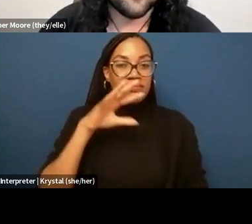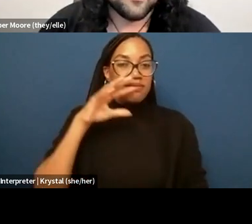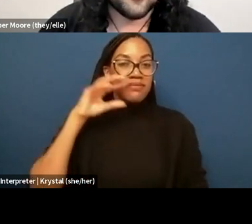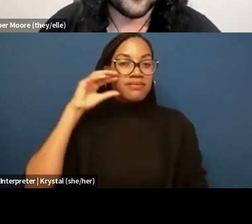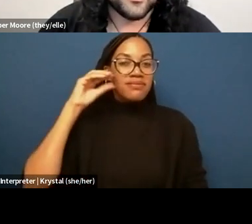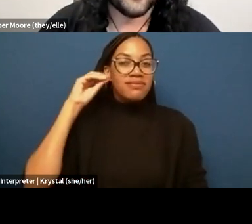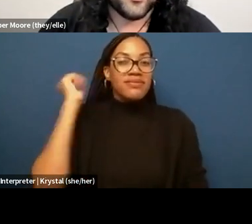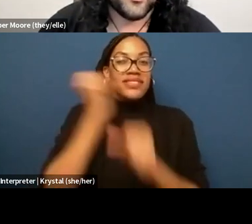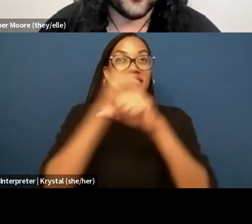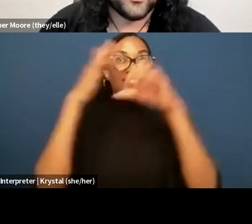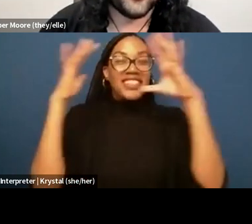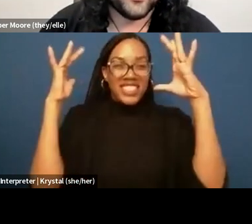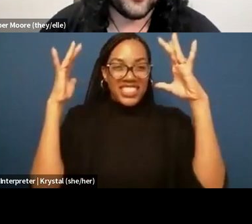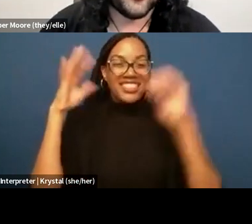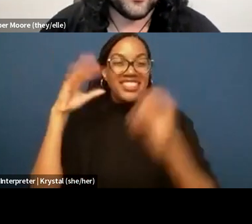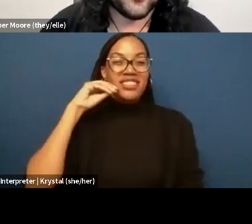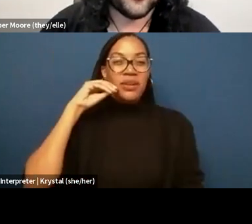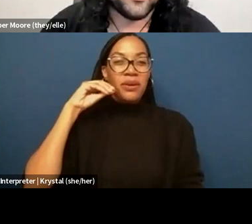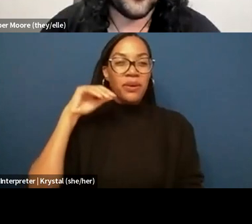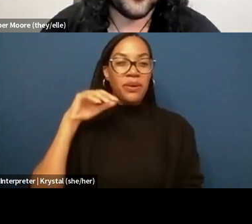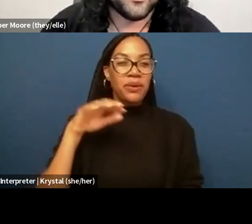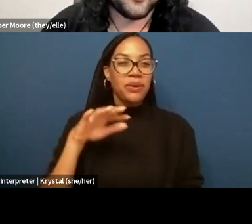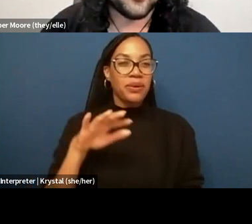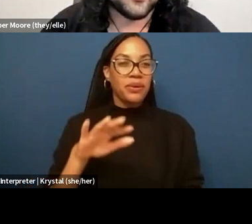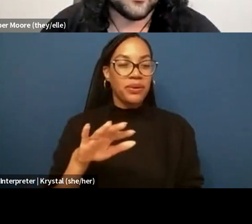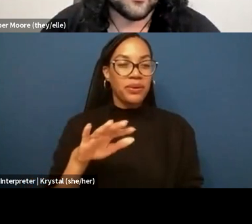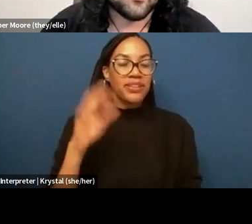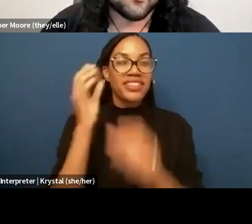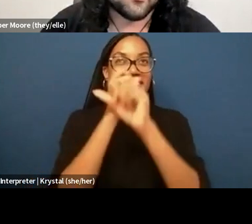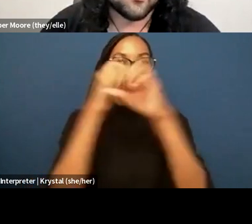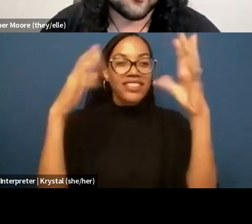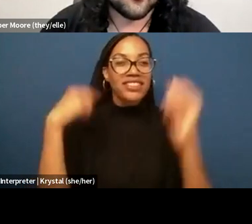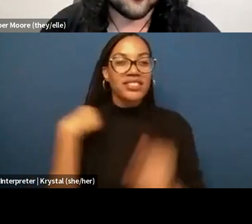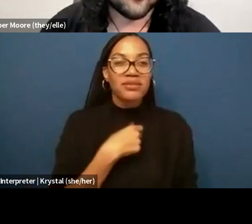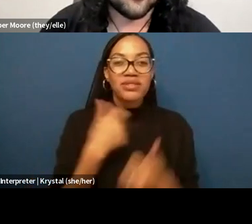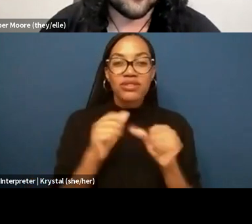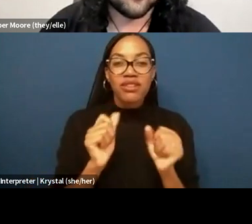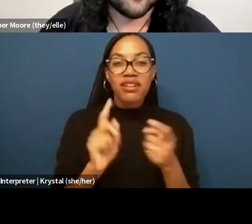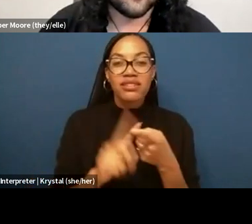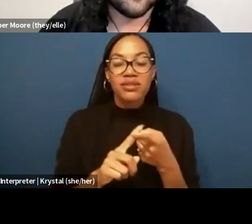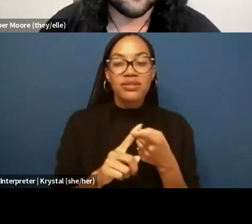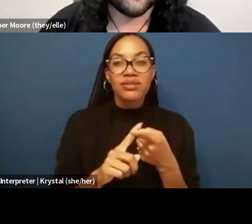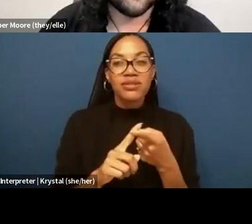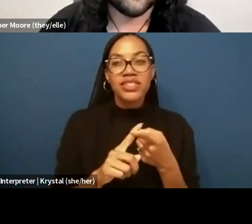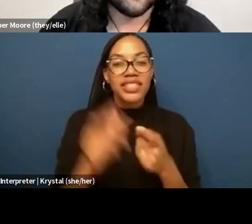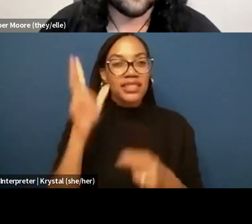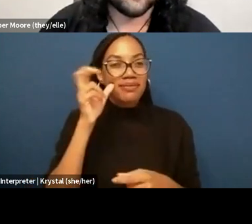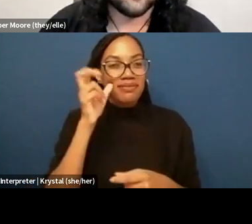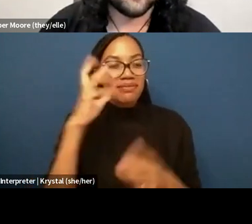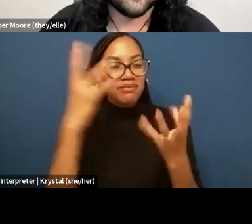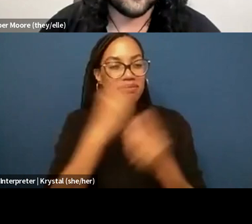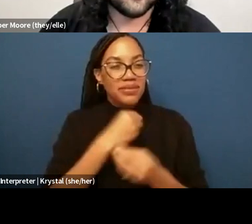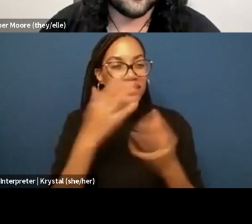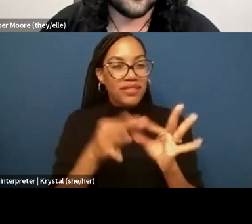Yeah, inhale and exhale the visions that were just beautifully, and as someone in the chat